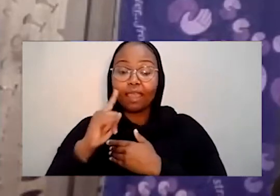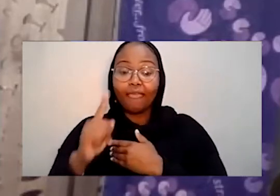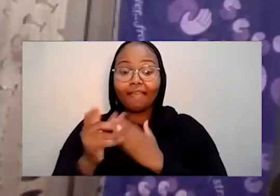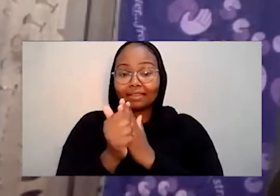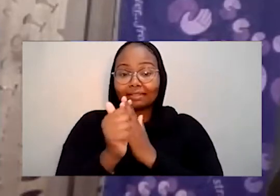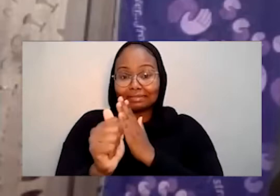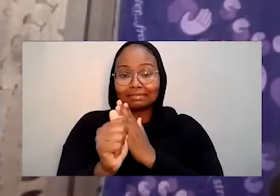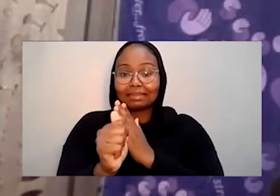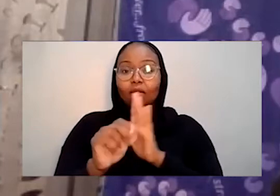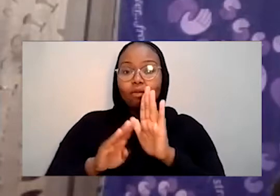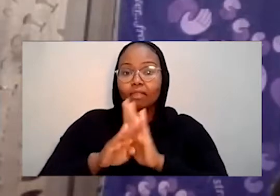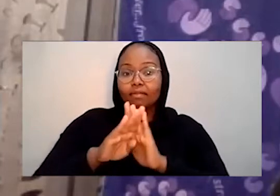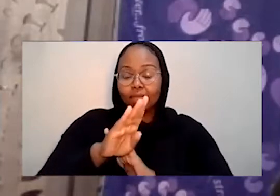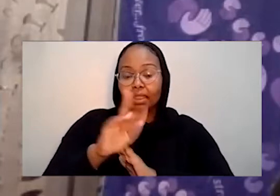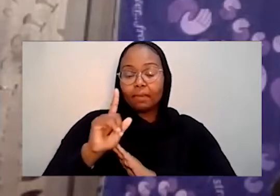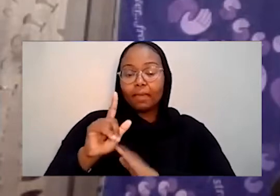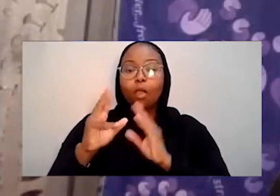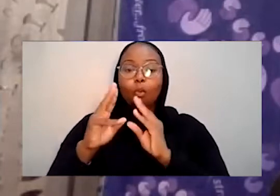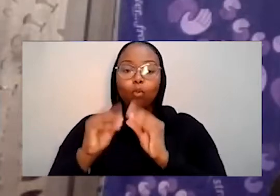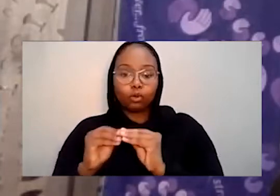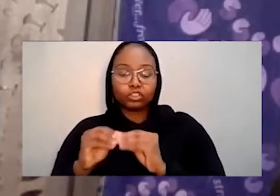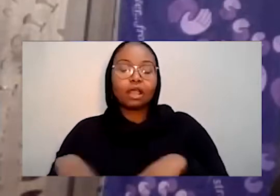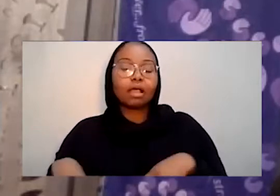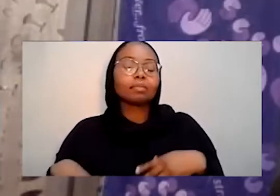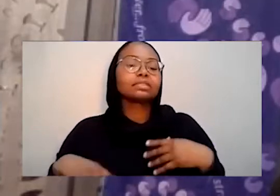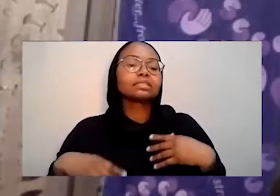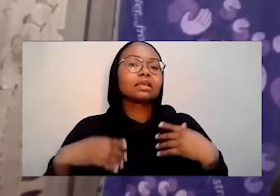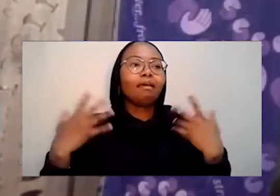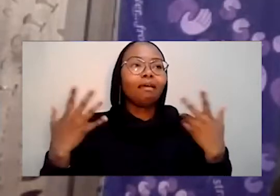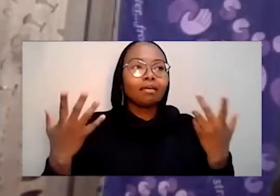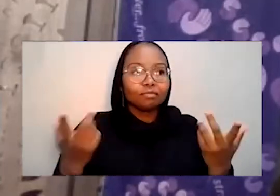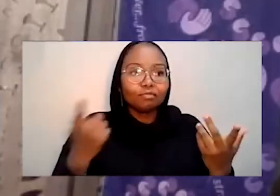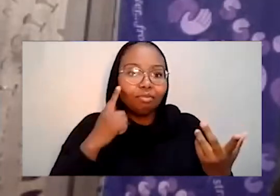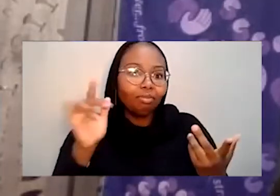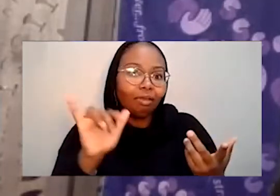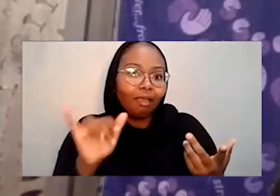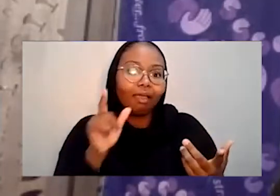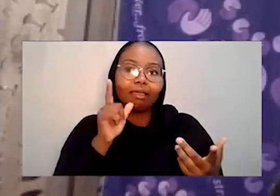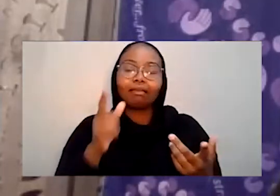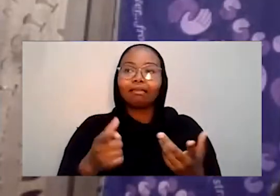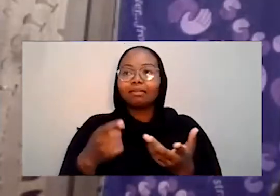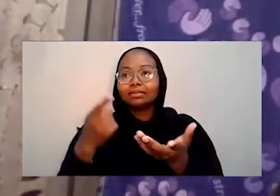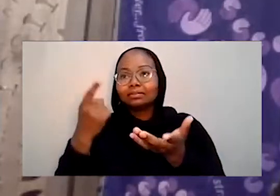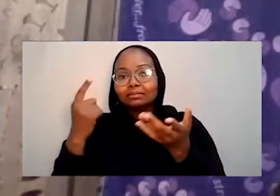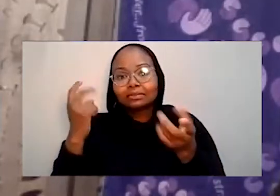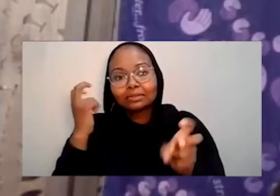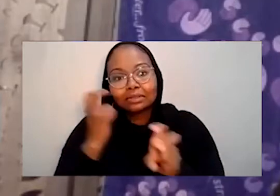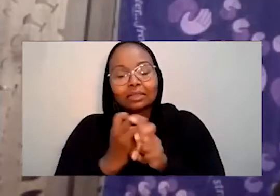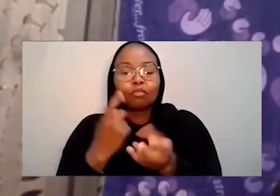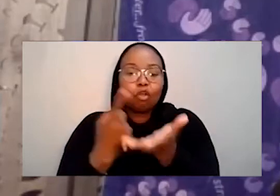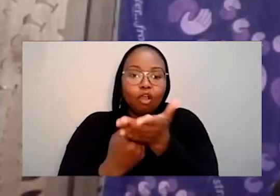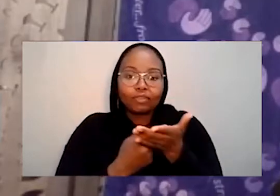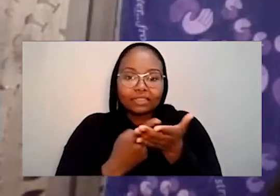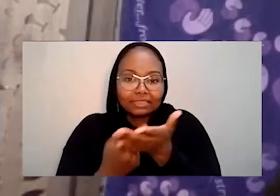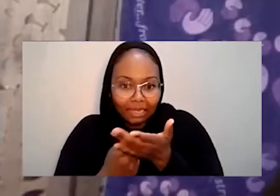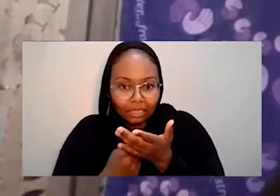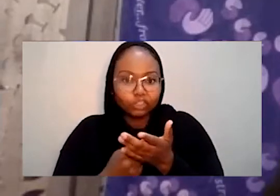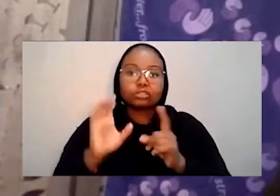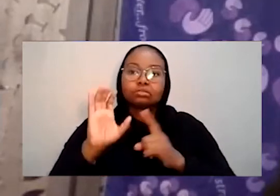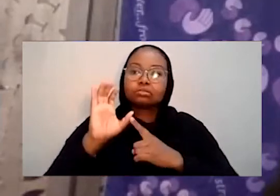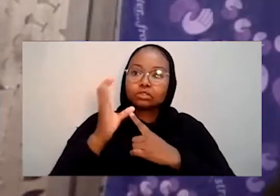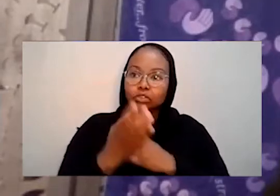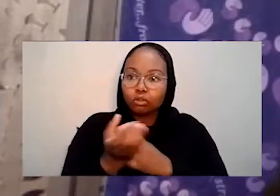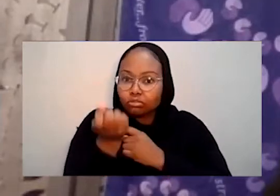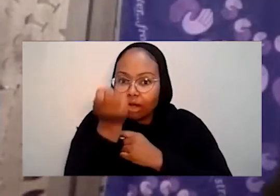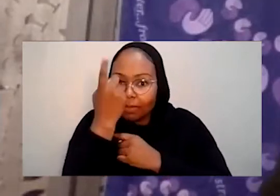such as workshop in difficult conversations, Israel-Palestine educational programs, cultural competency,